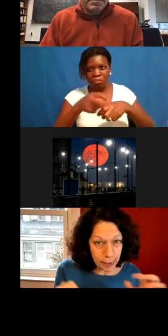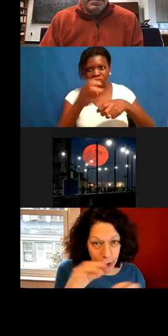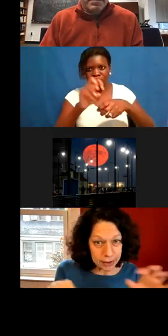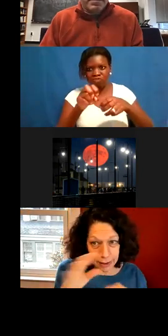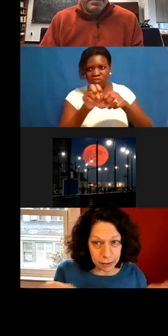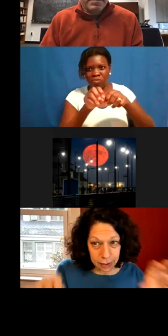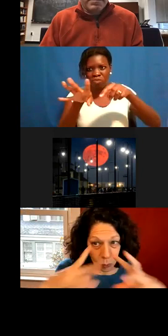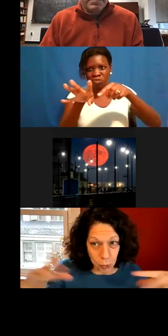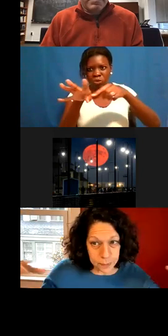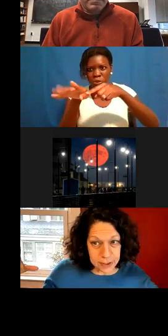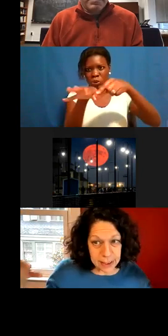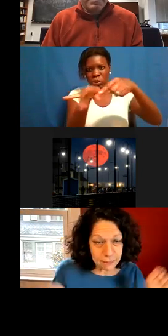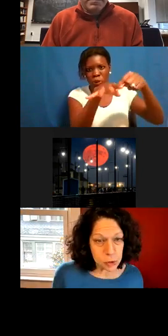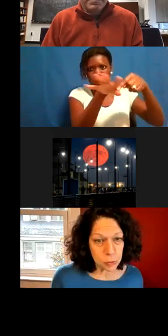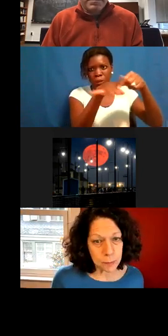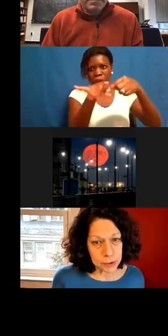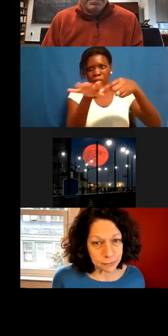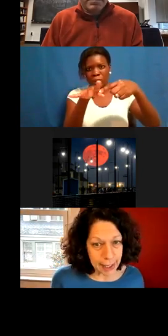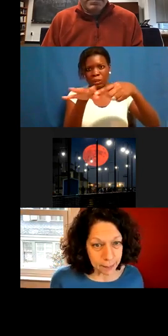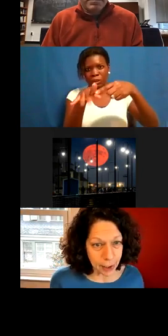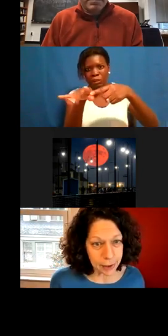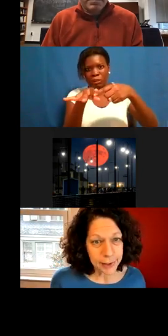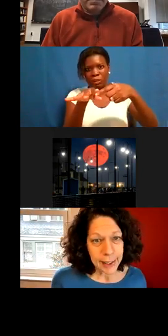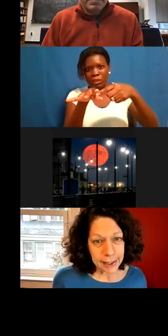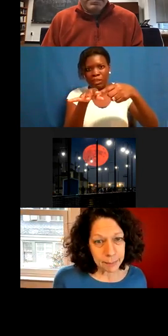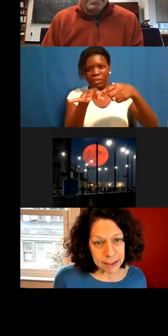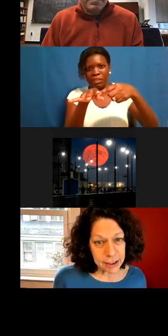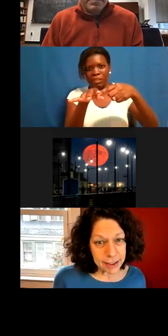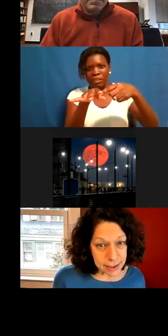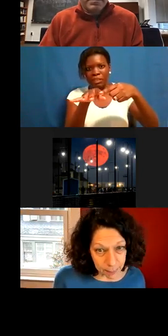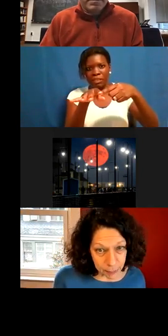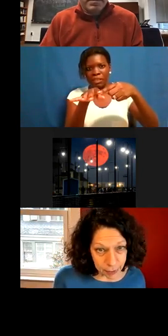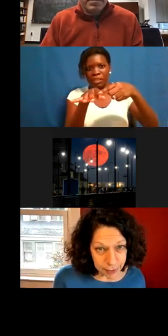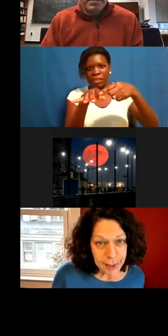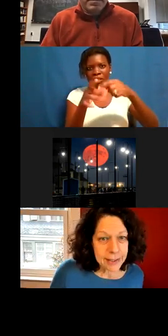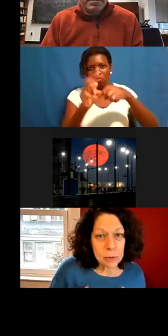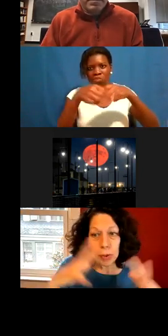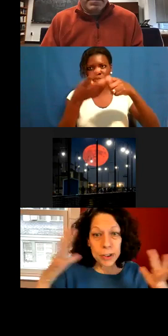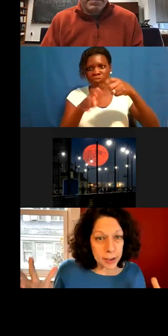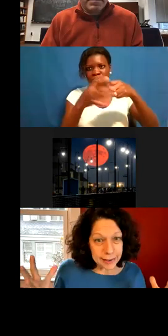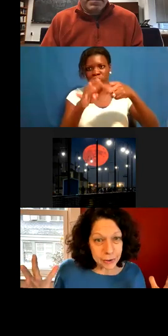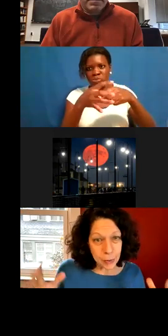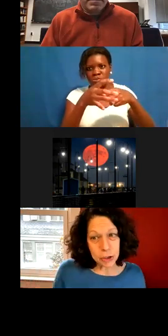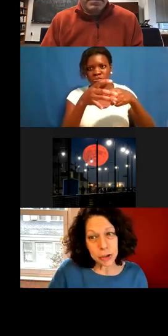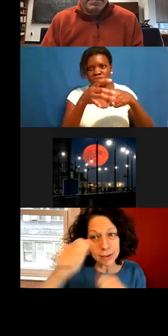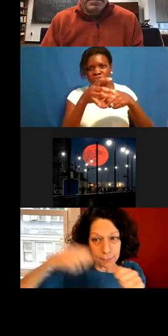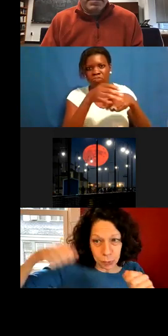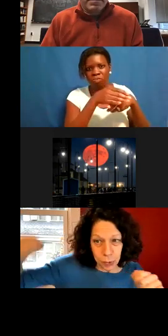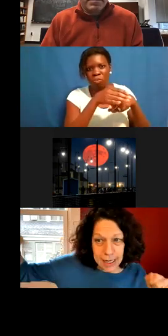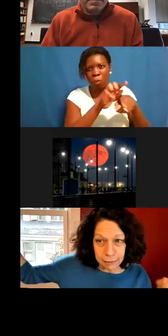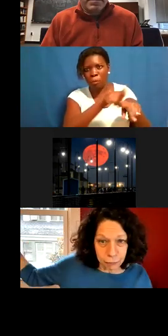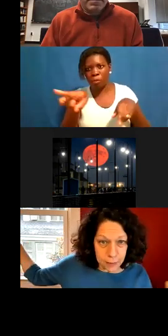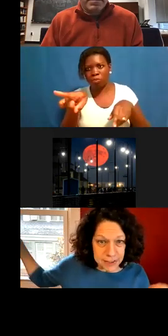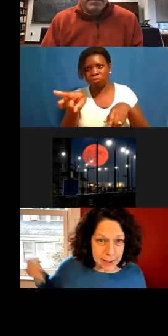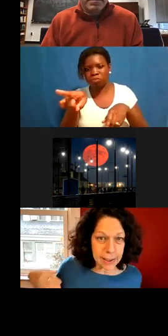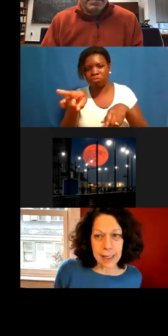fly apart, the little rope, the individual ropes fly apart, and the bacteria tumble. They reorient their direction, the